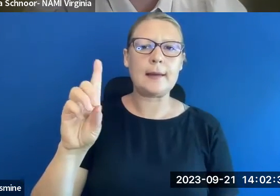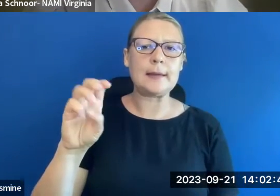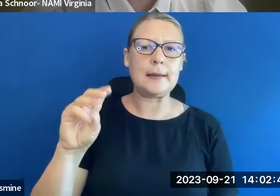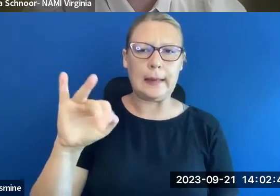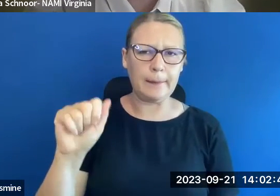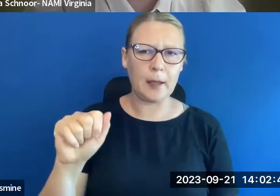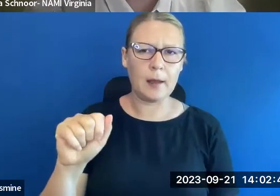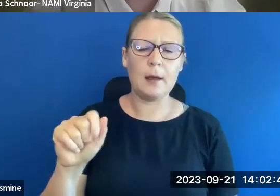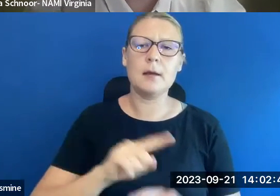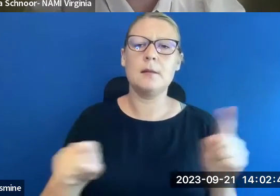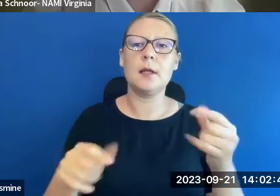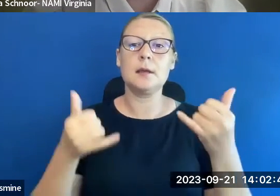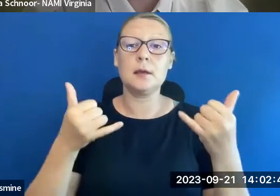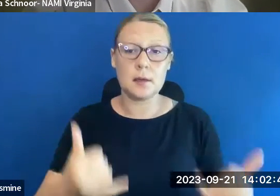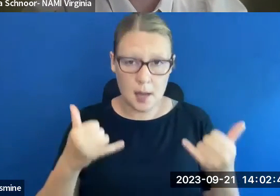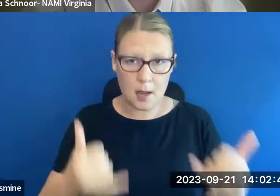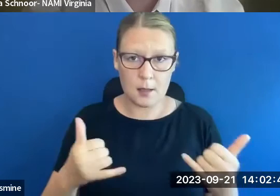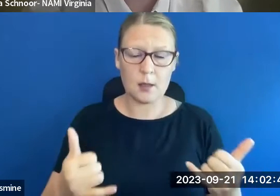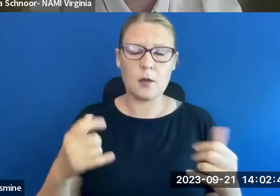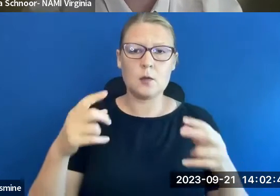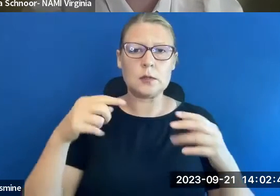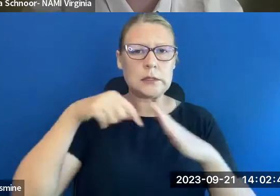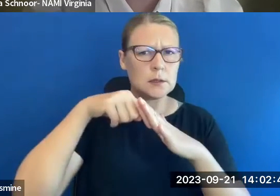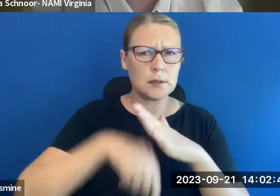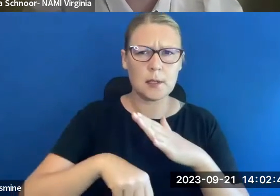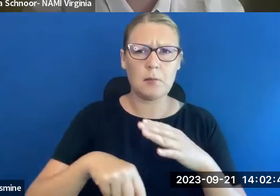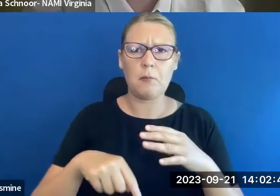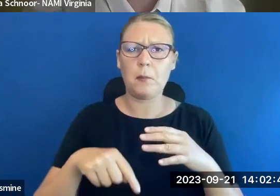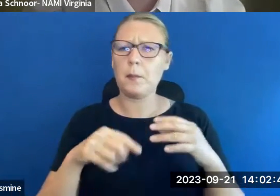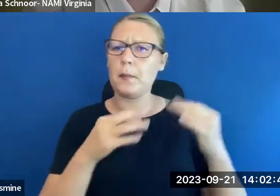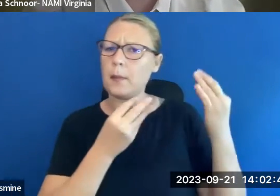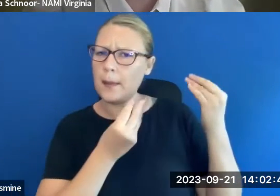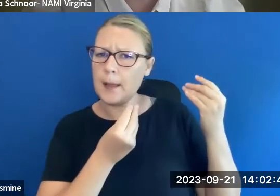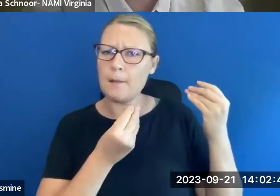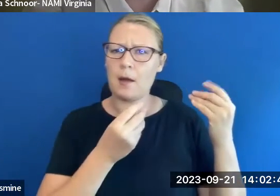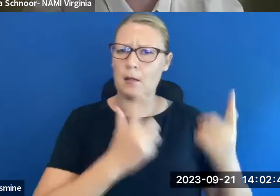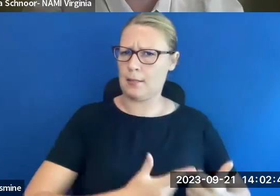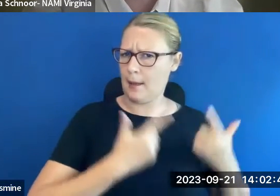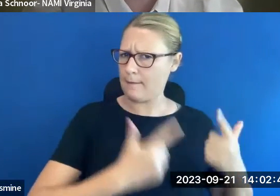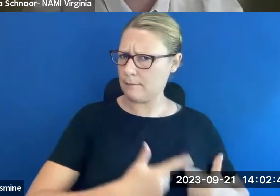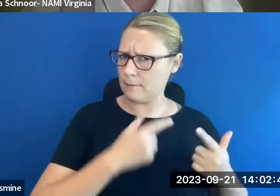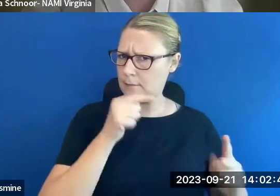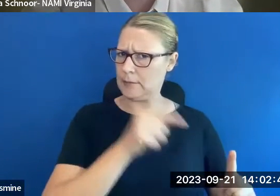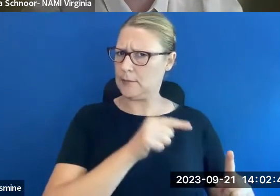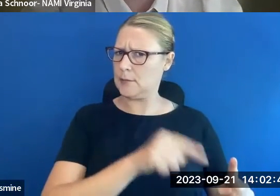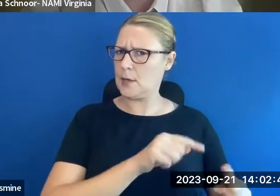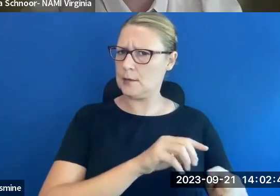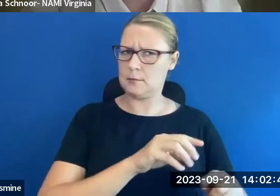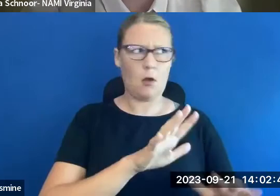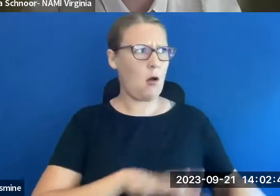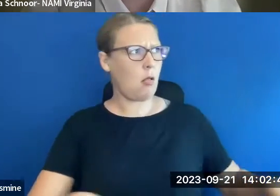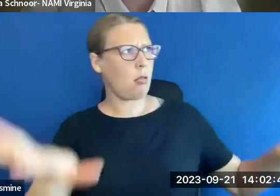looking deeper into the impact of things in life that